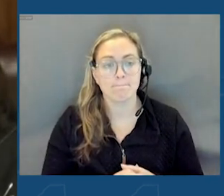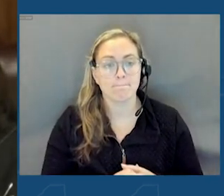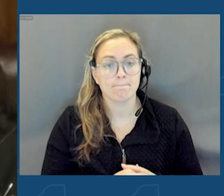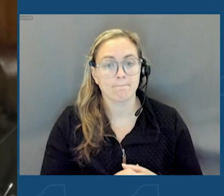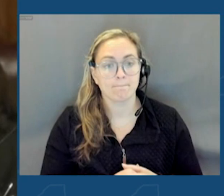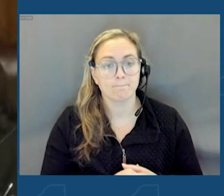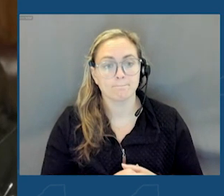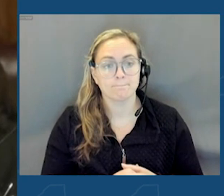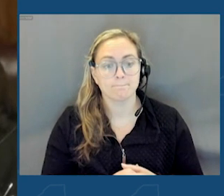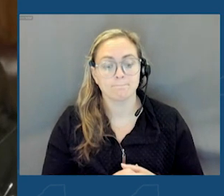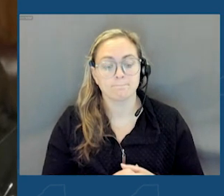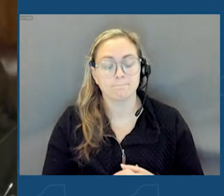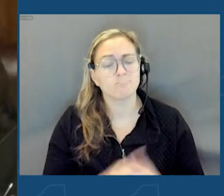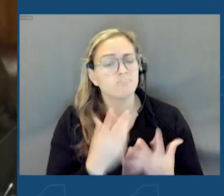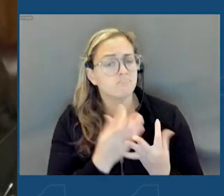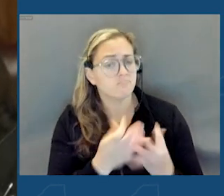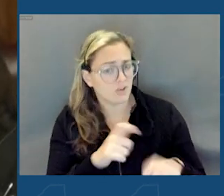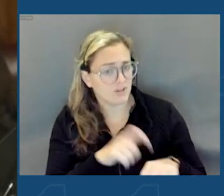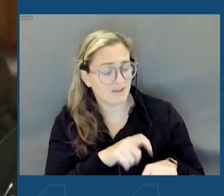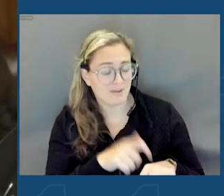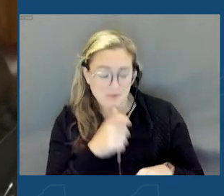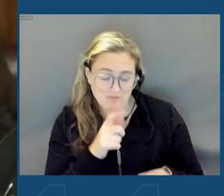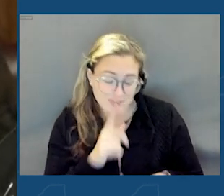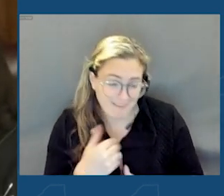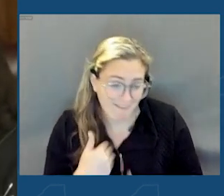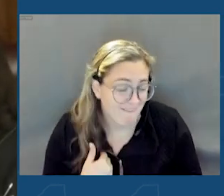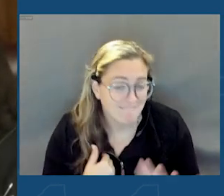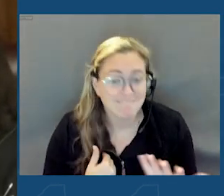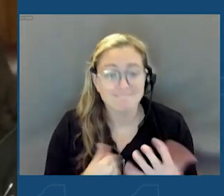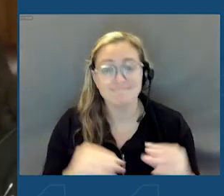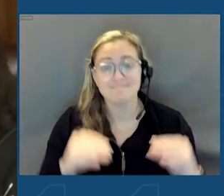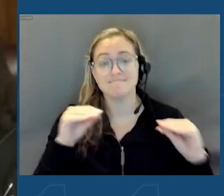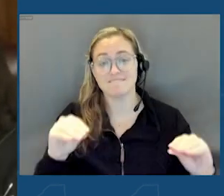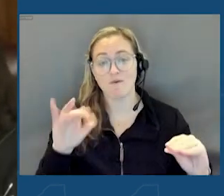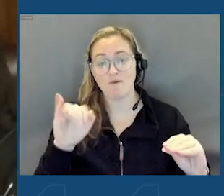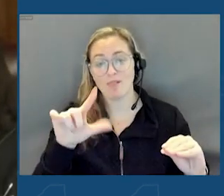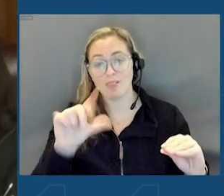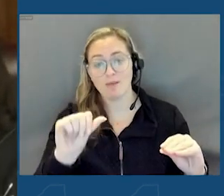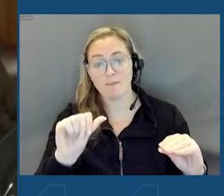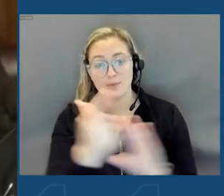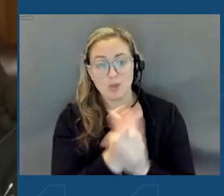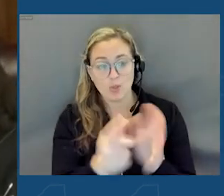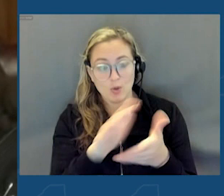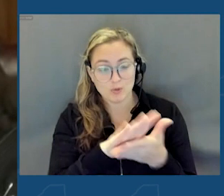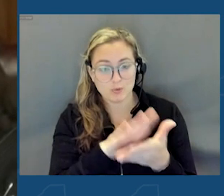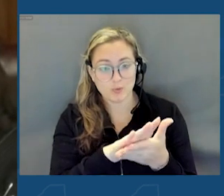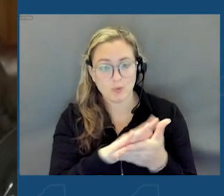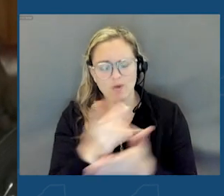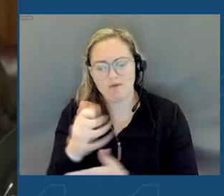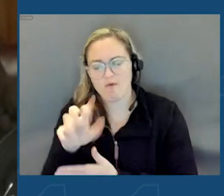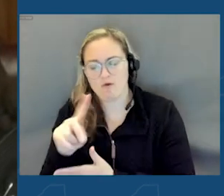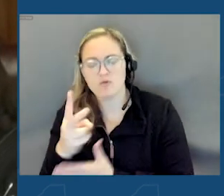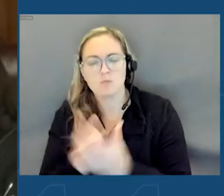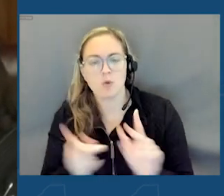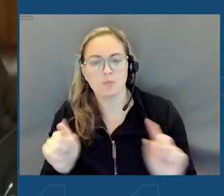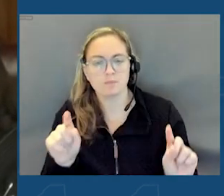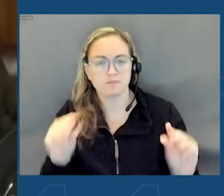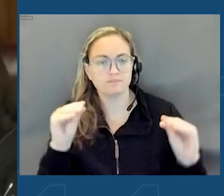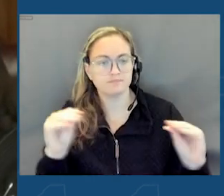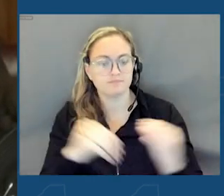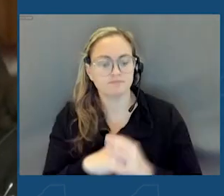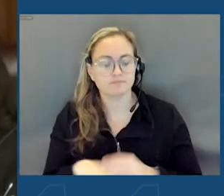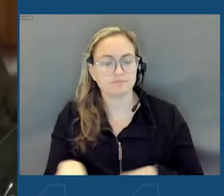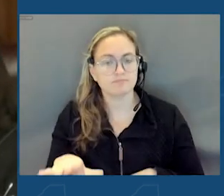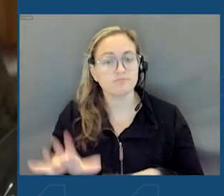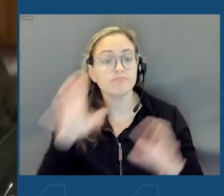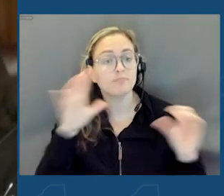In her spare time, which she doesn't really have, she taught at Columbia Law School and at Harvard Law School. President Obama nominated